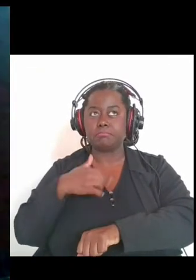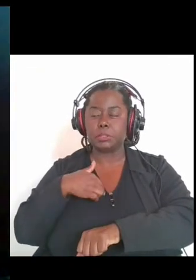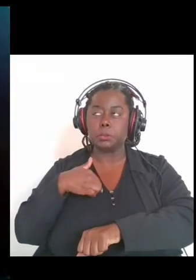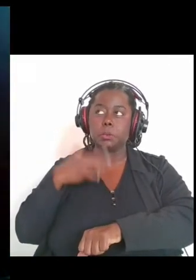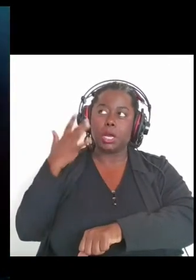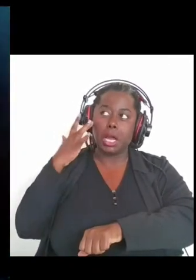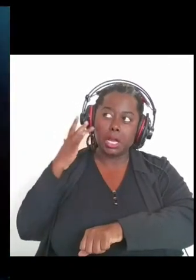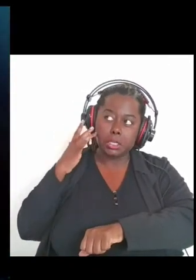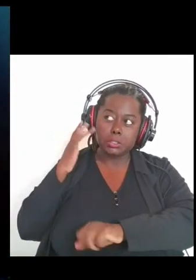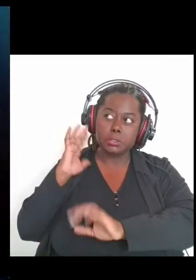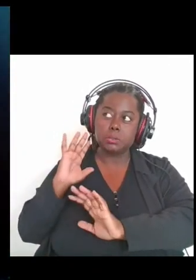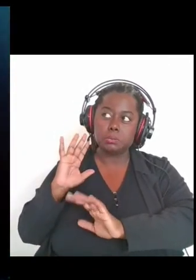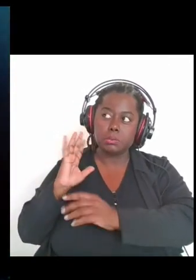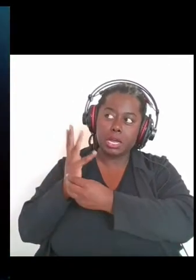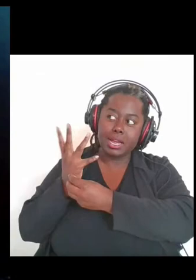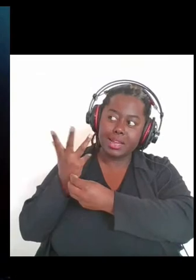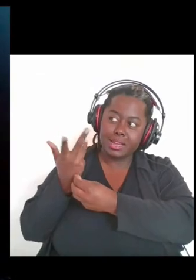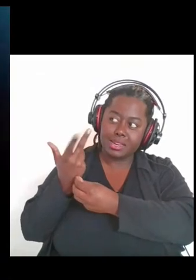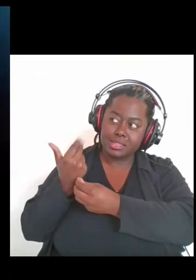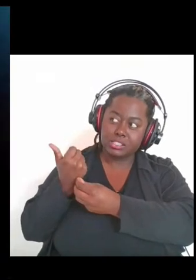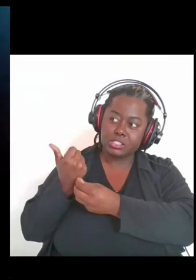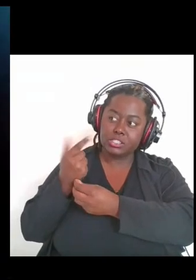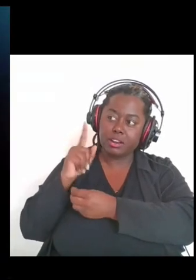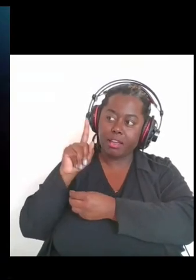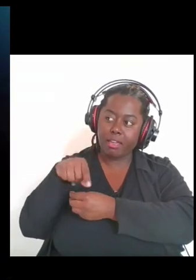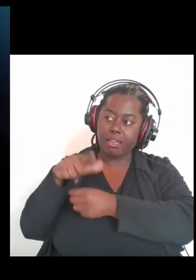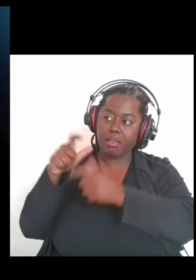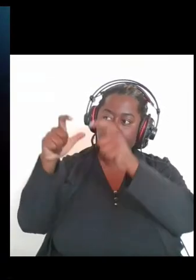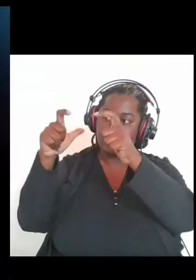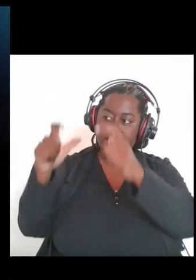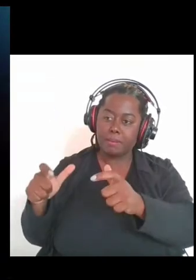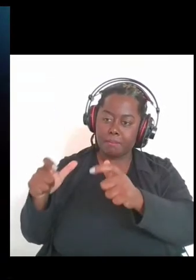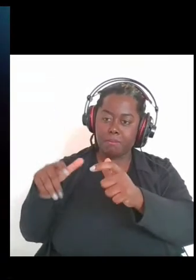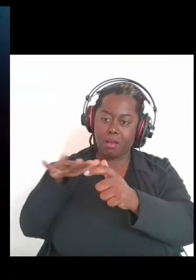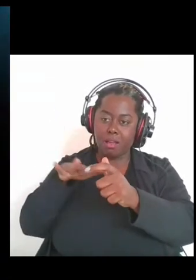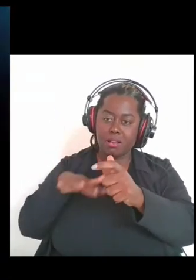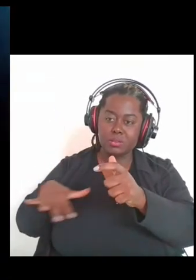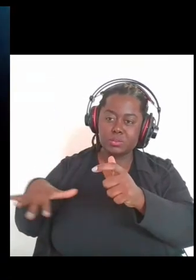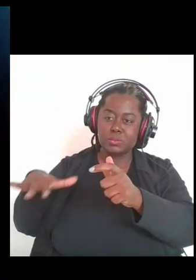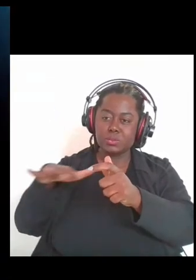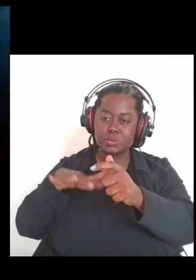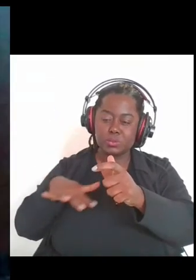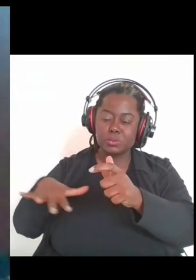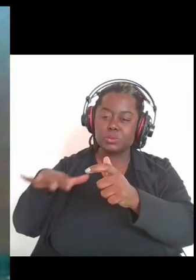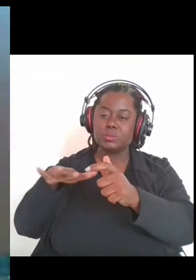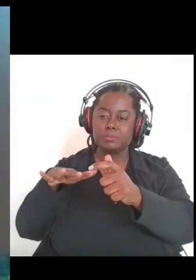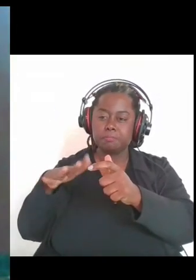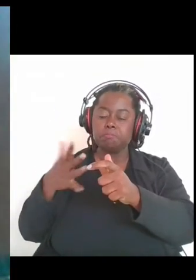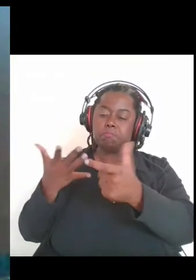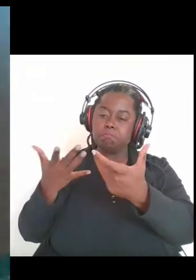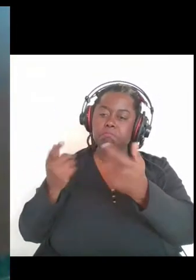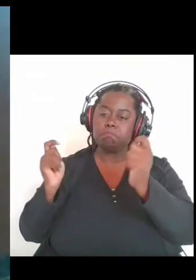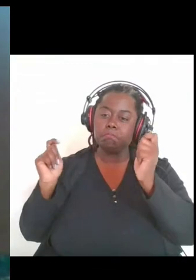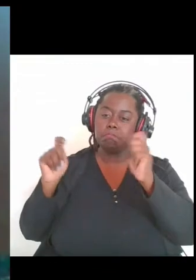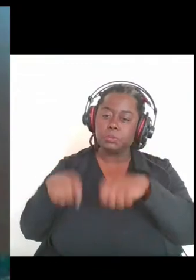I'm under the opinion that I have the opinion that art is a space that